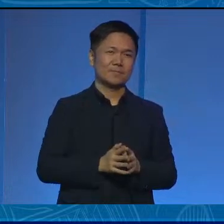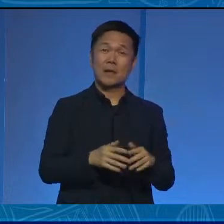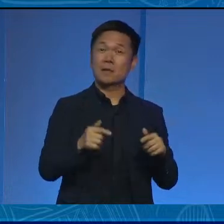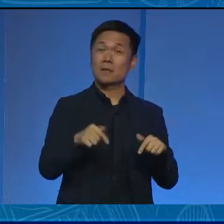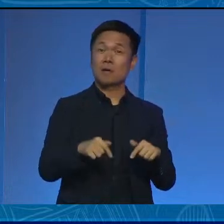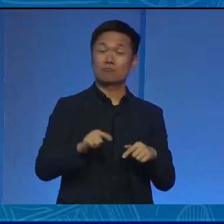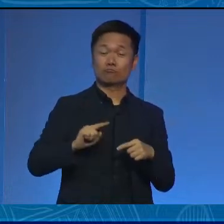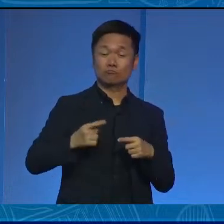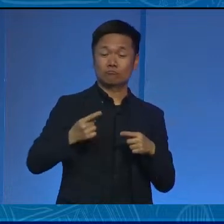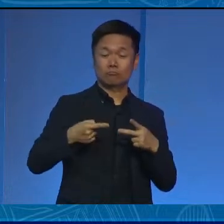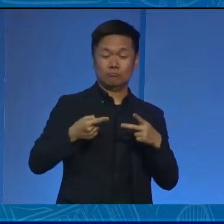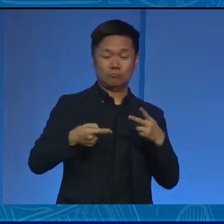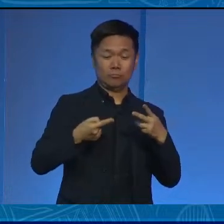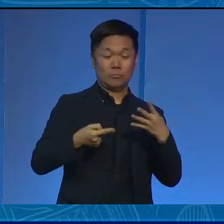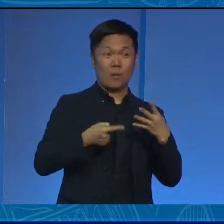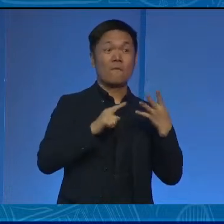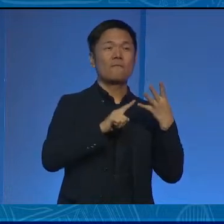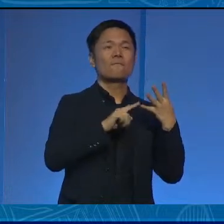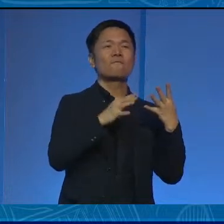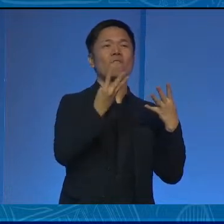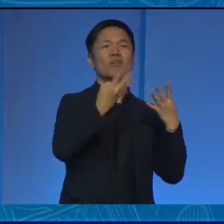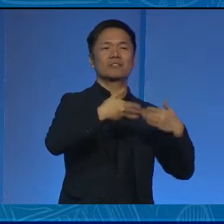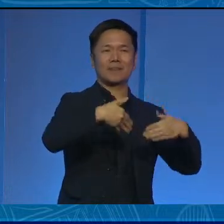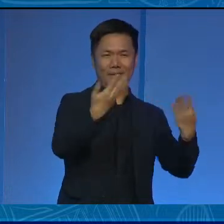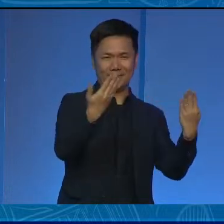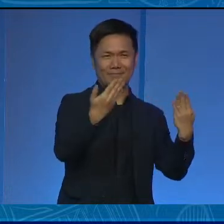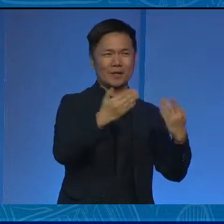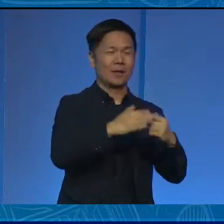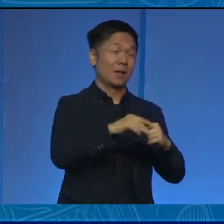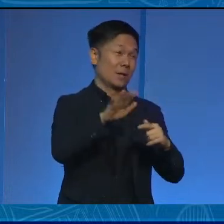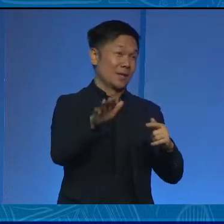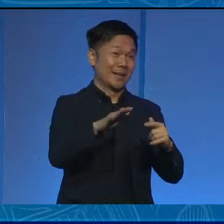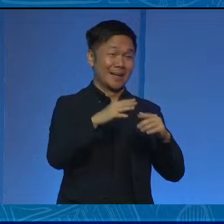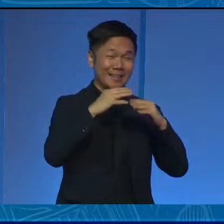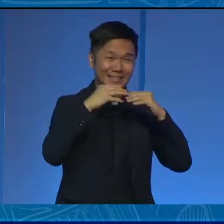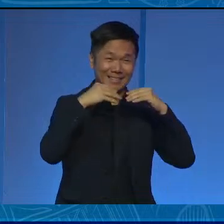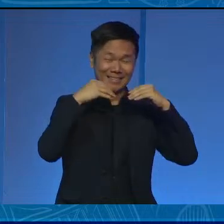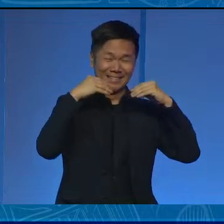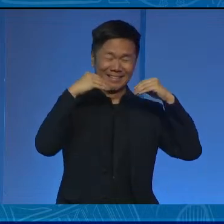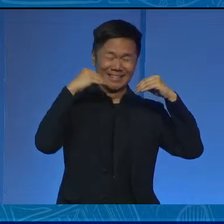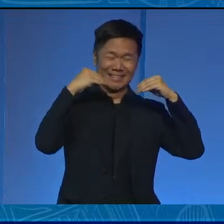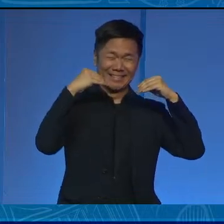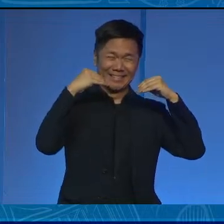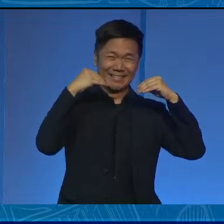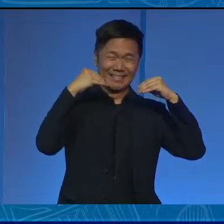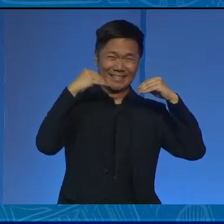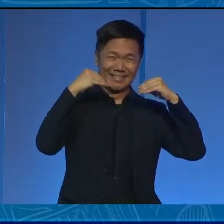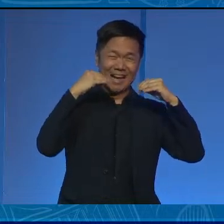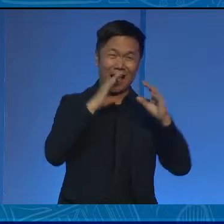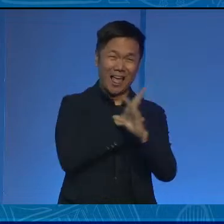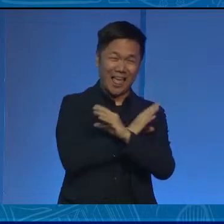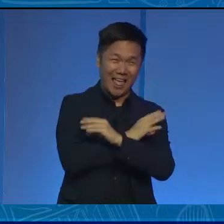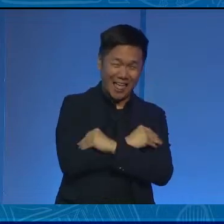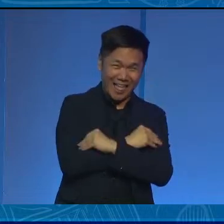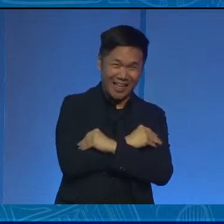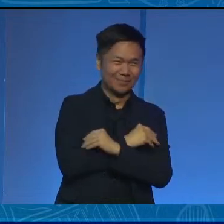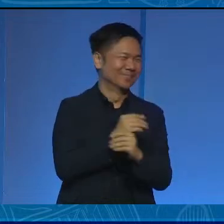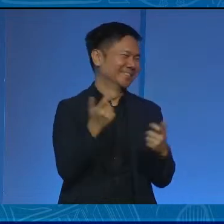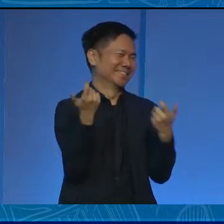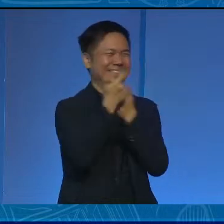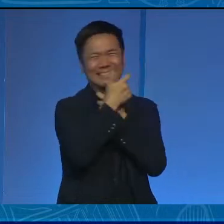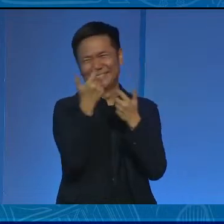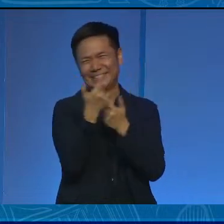fourth day and there are thousands of exhausted smiles in this